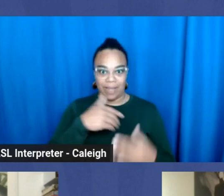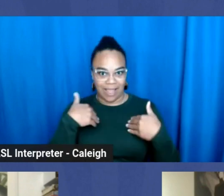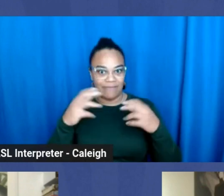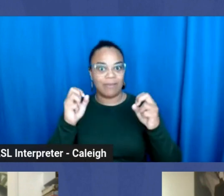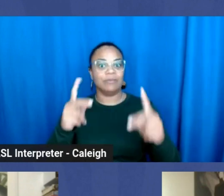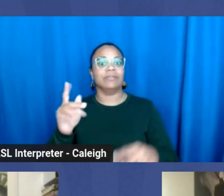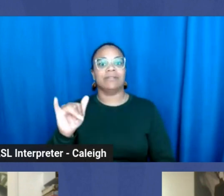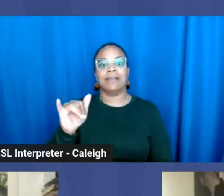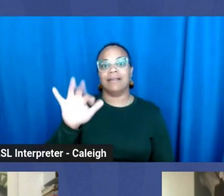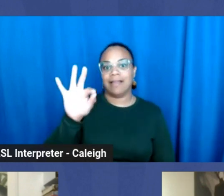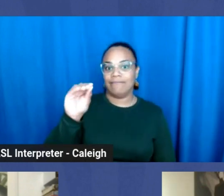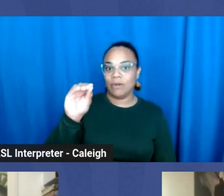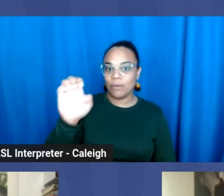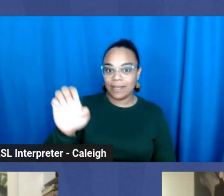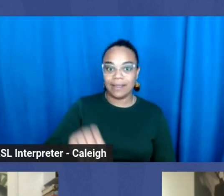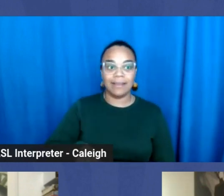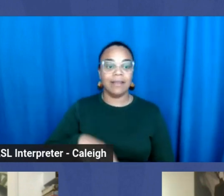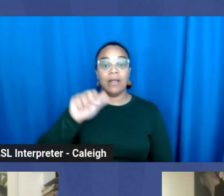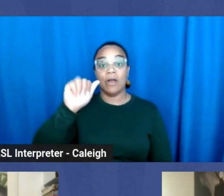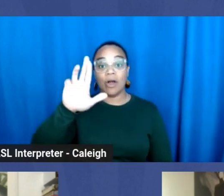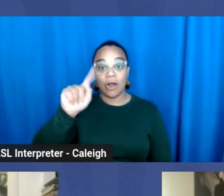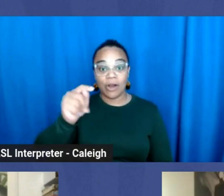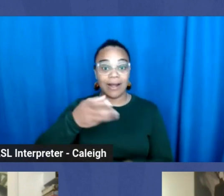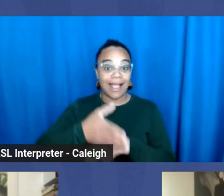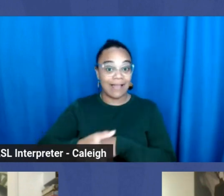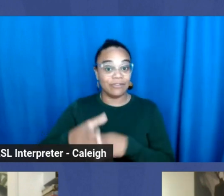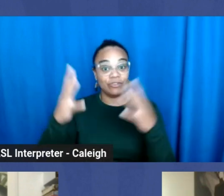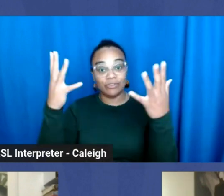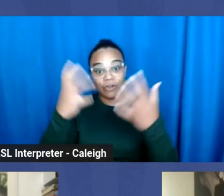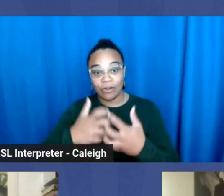Monologues, FOE, Art After Dark, which is literally